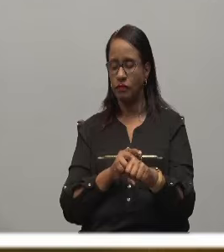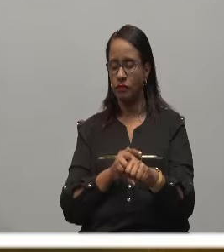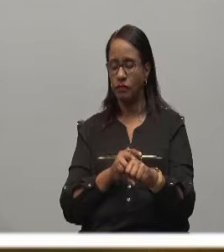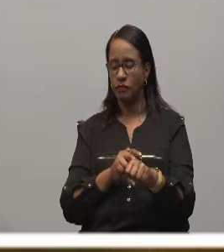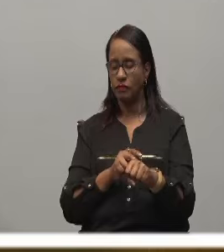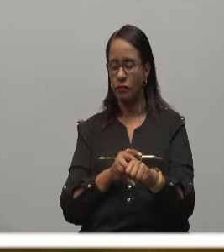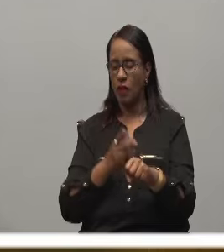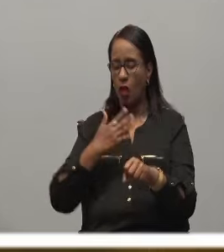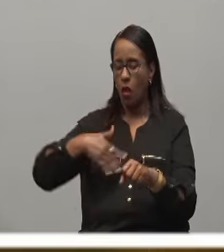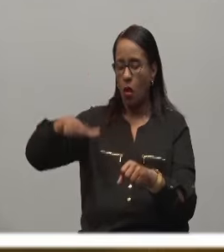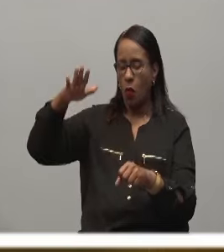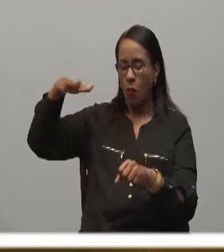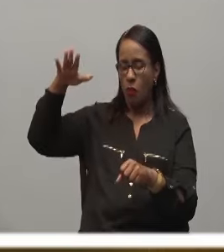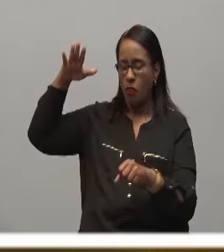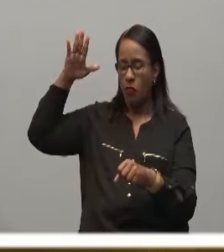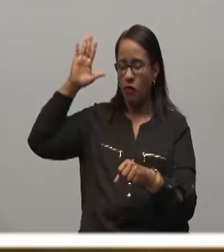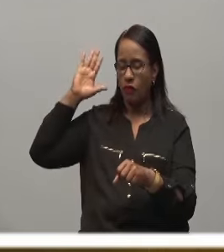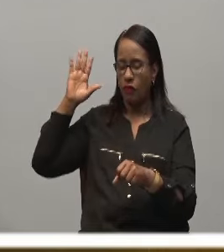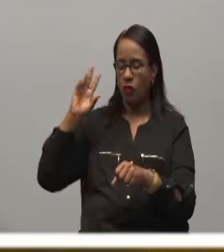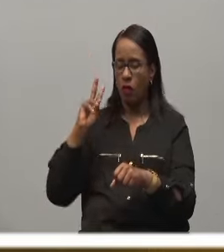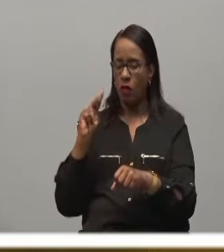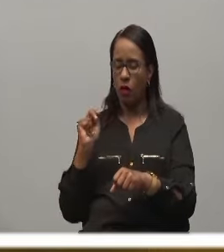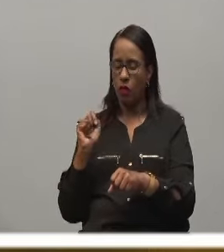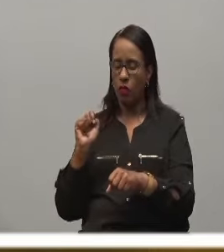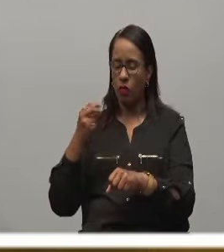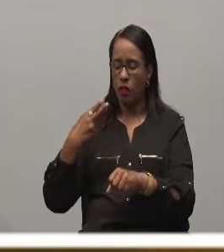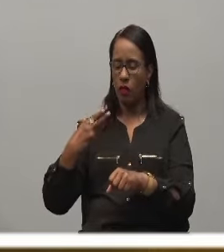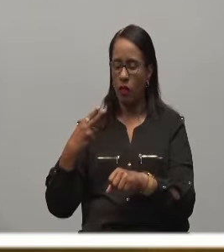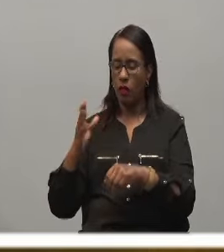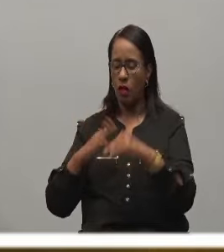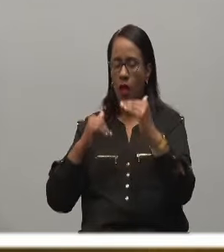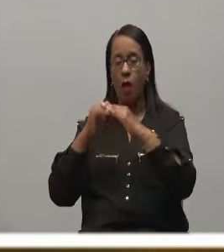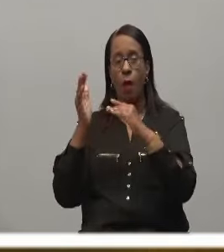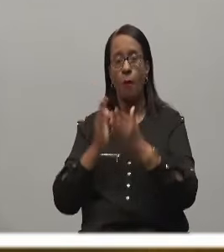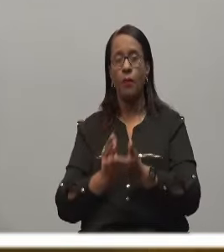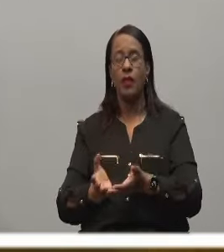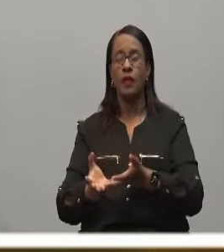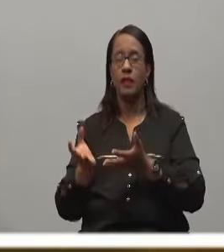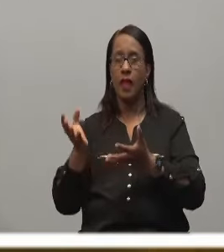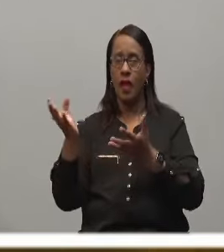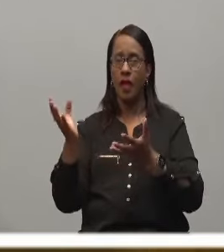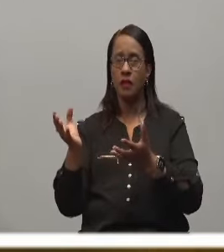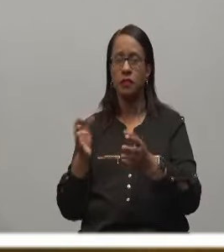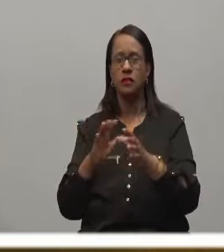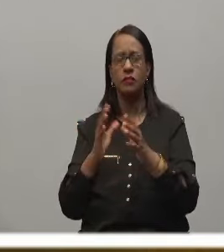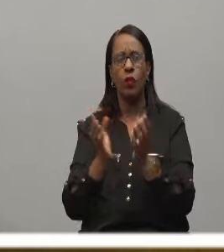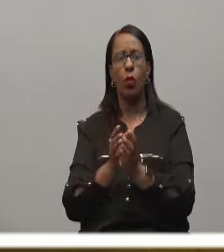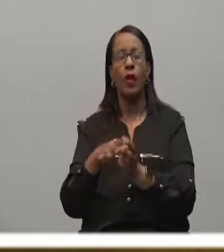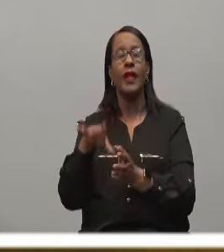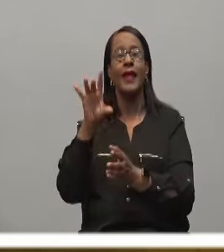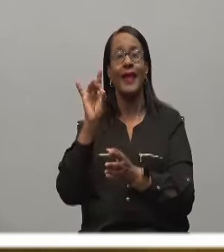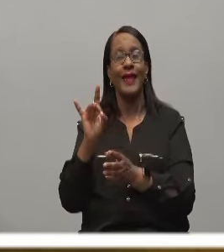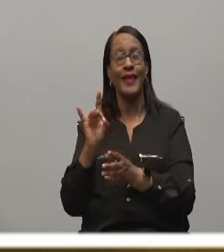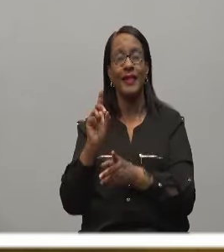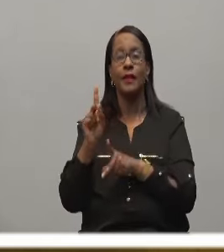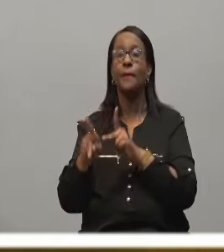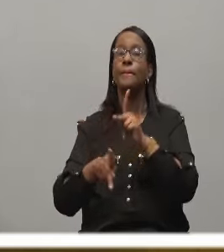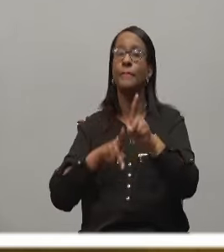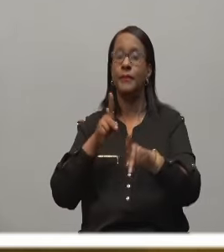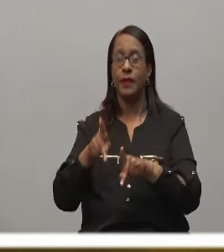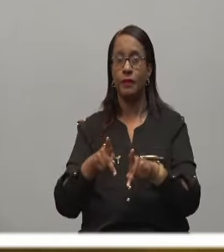it was long ago when Noah was still building the ark, which saved only a small group of 8 people by